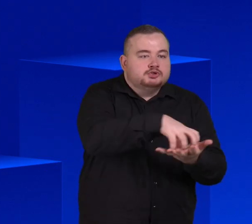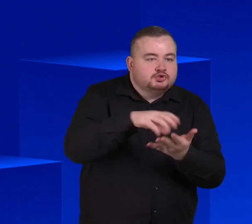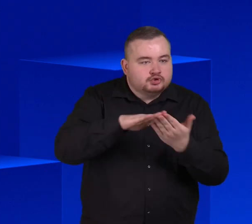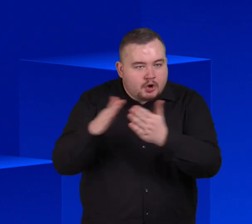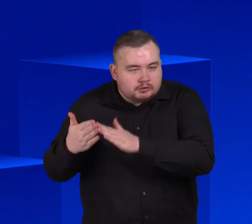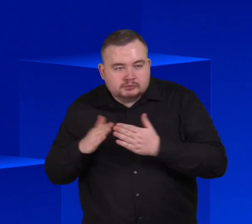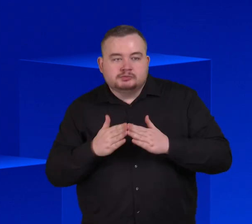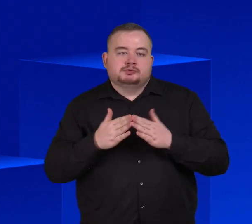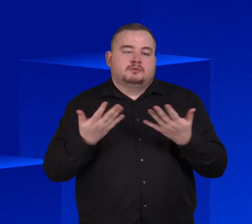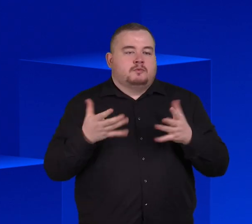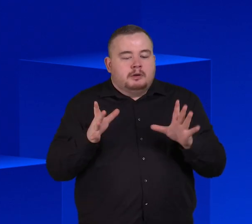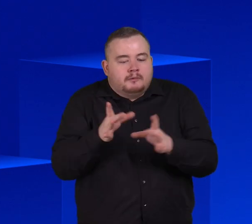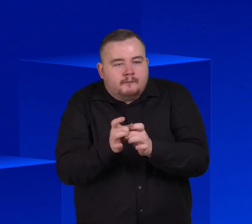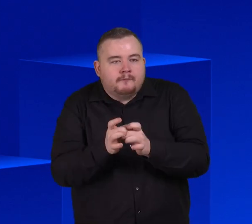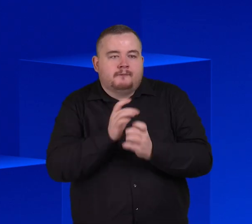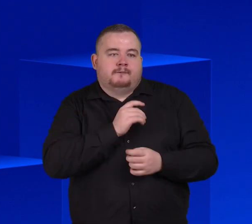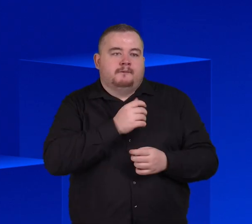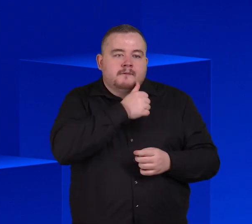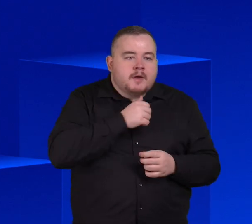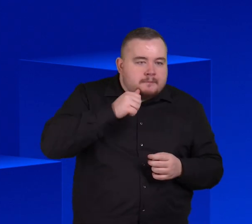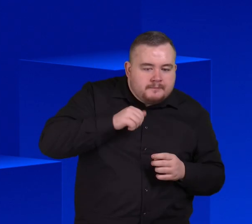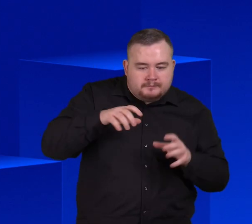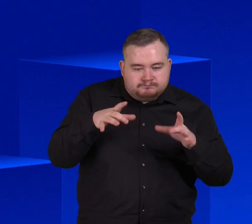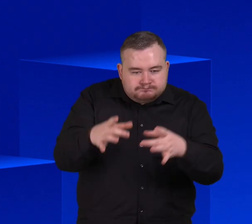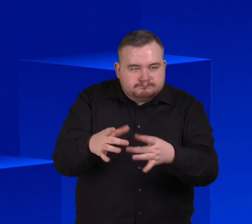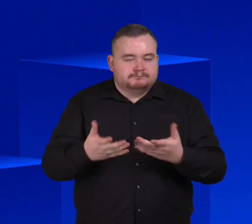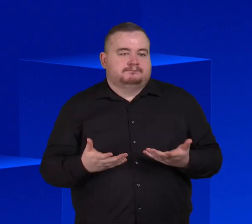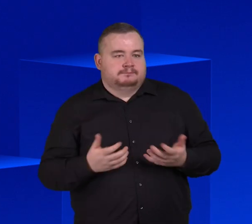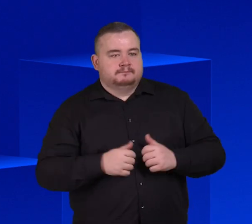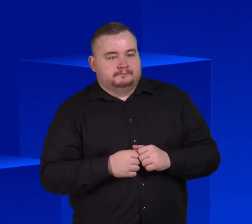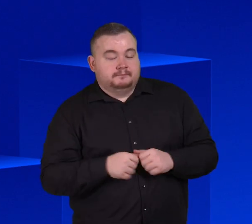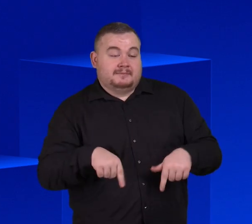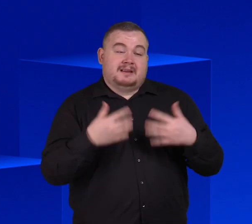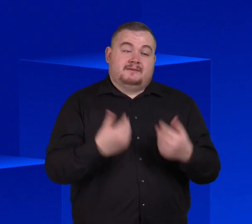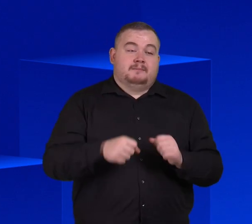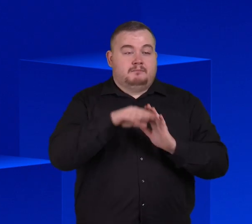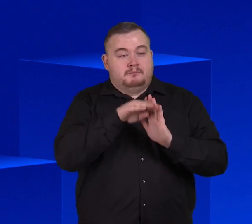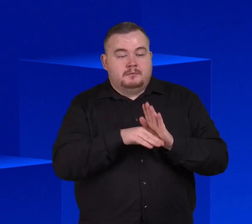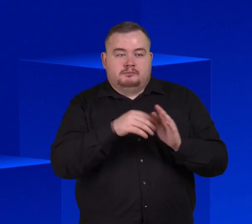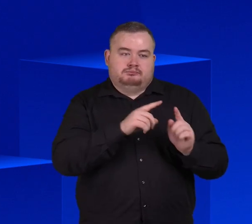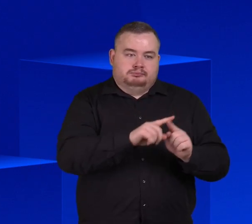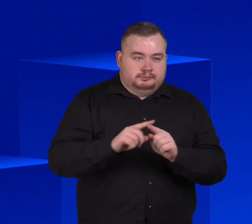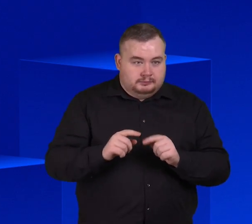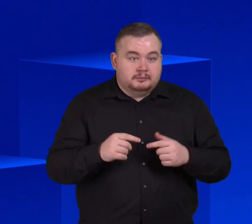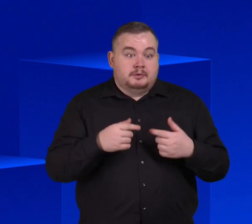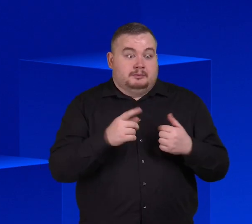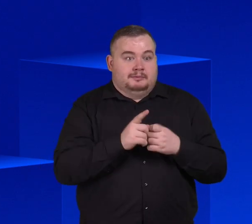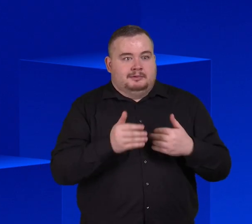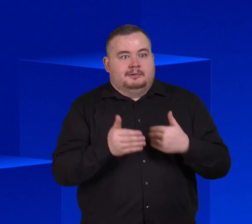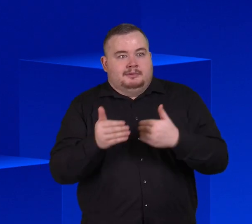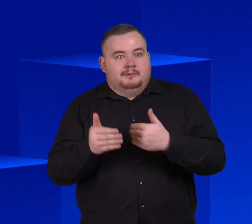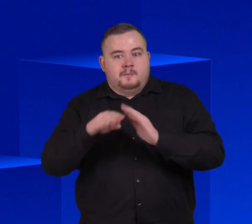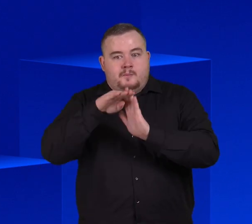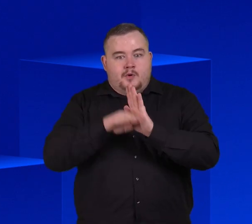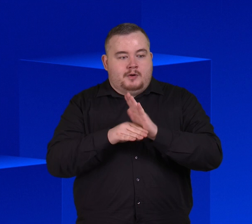implemented programming period after programming period. Those instruments, which I now put on the slides, are the basic instruments mentioned